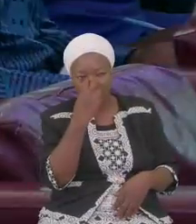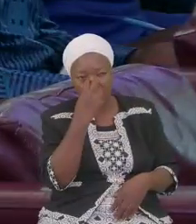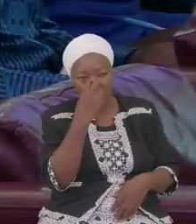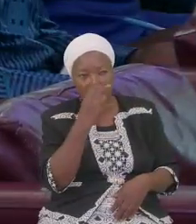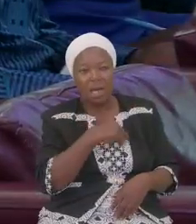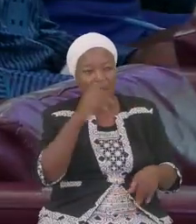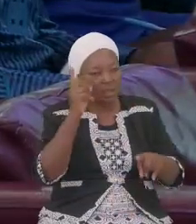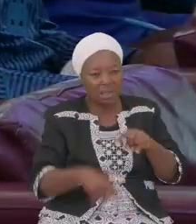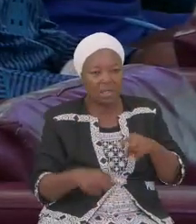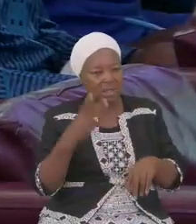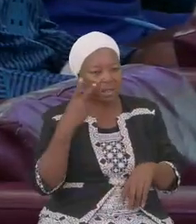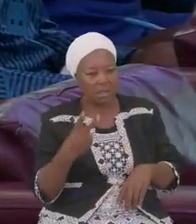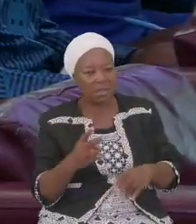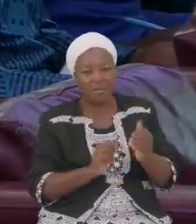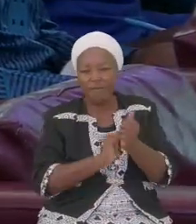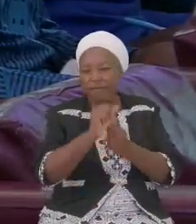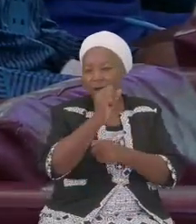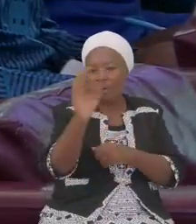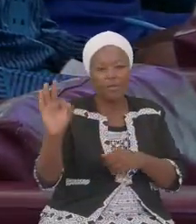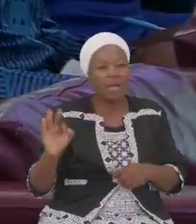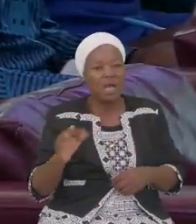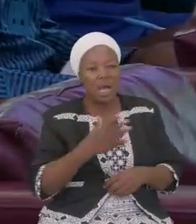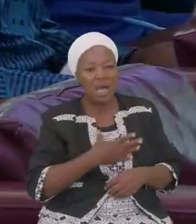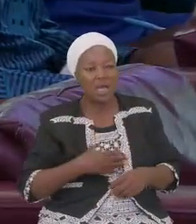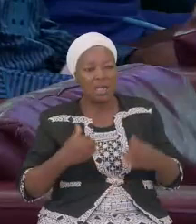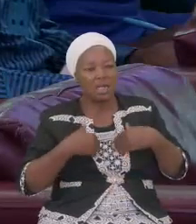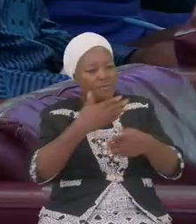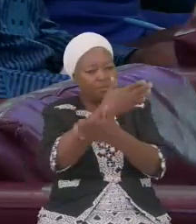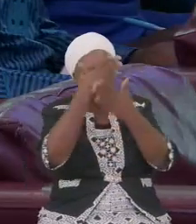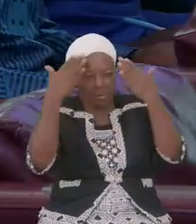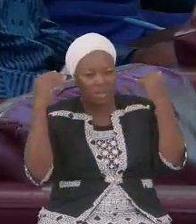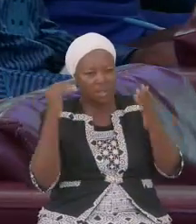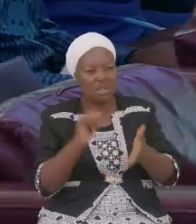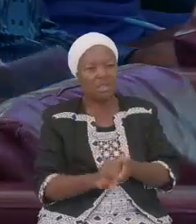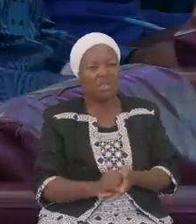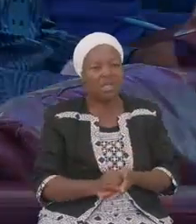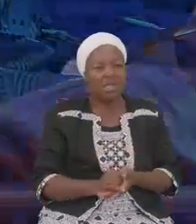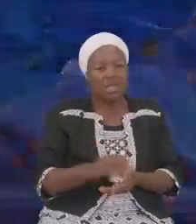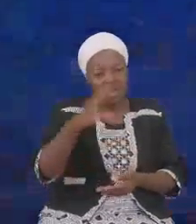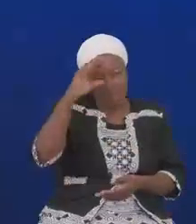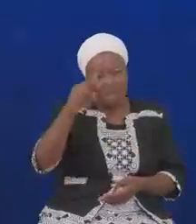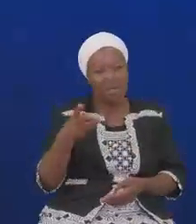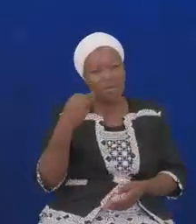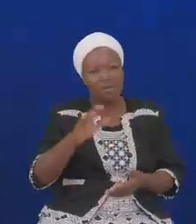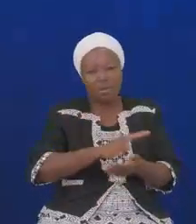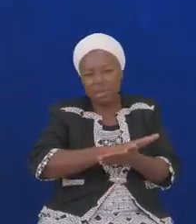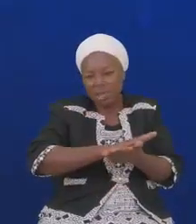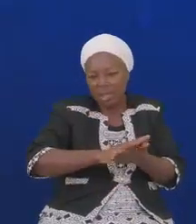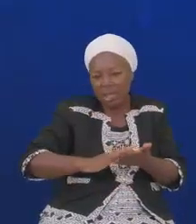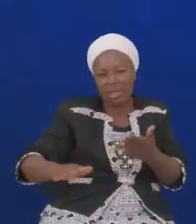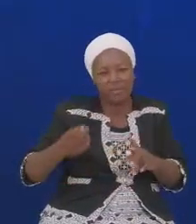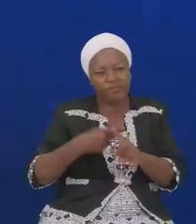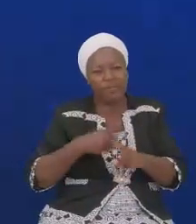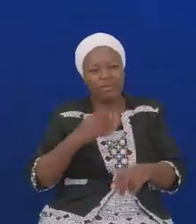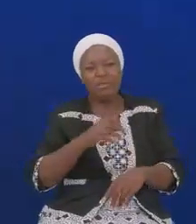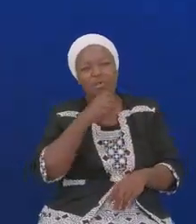and cannot see afar off, and has forgotten that he was purged from his old